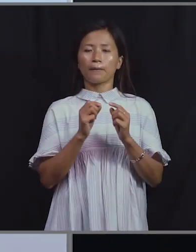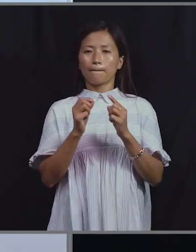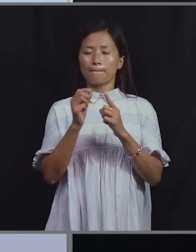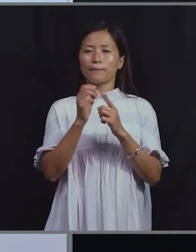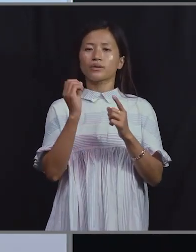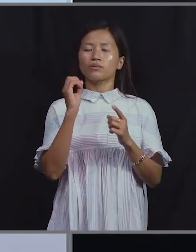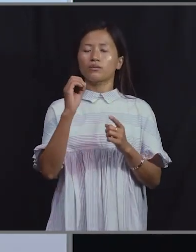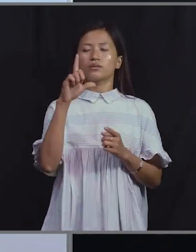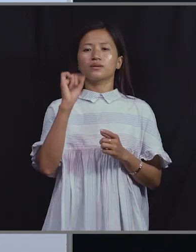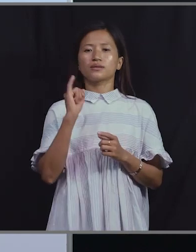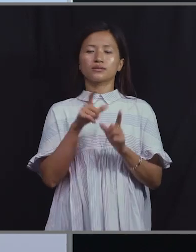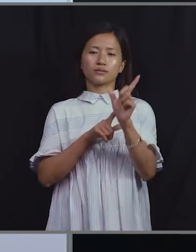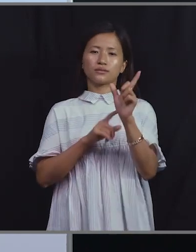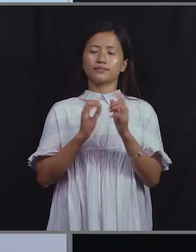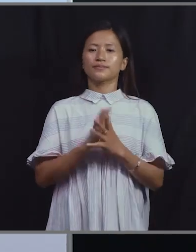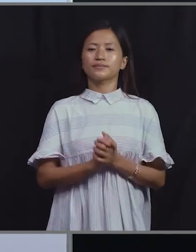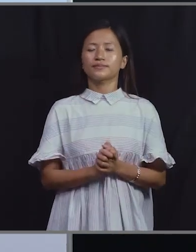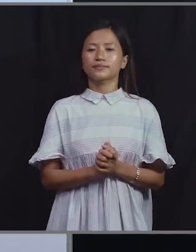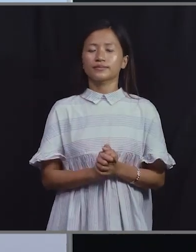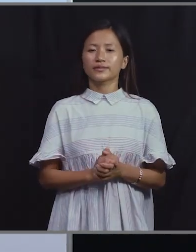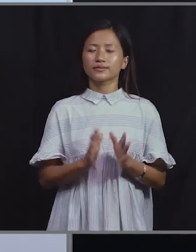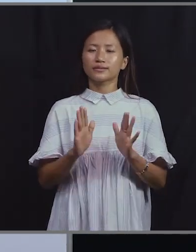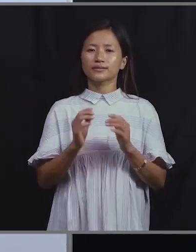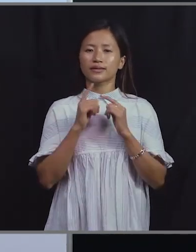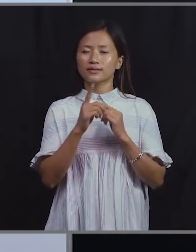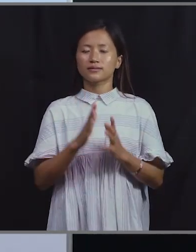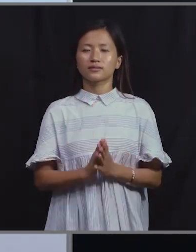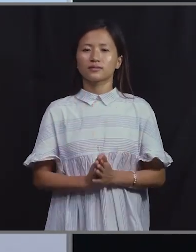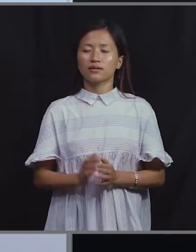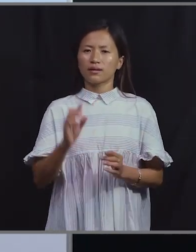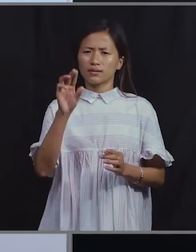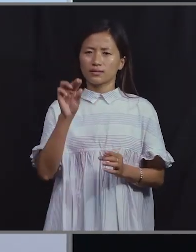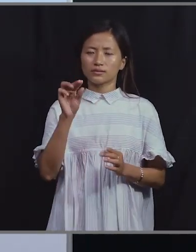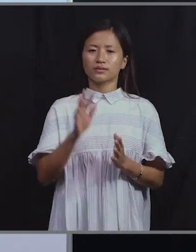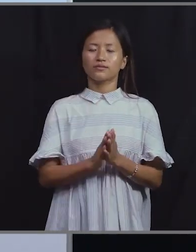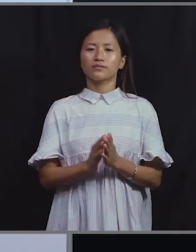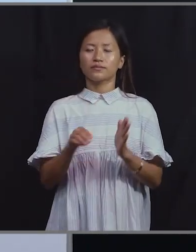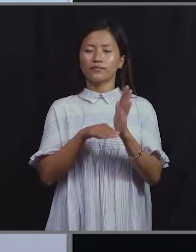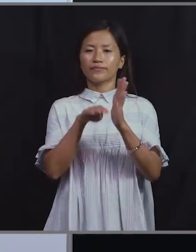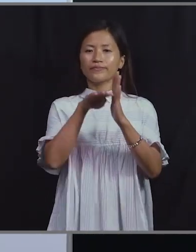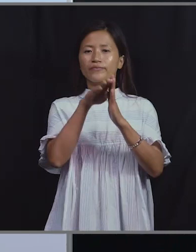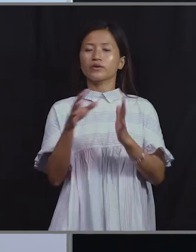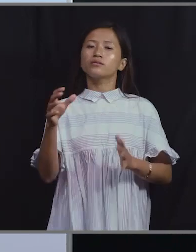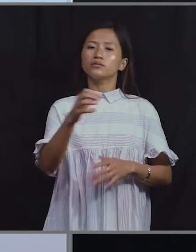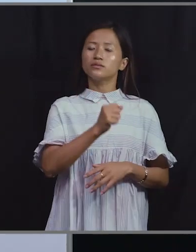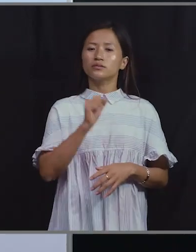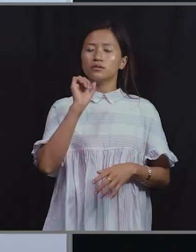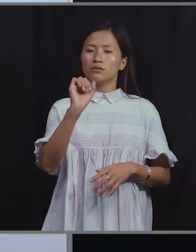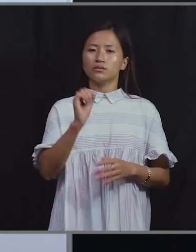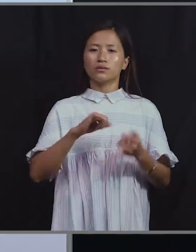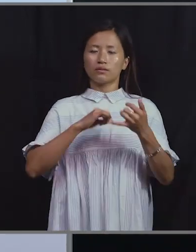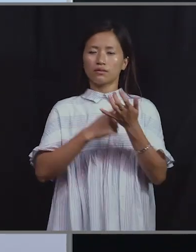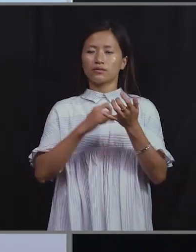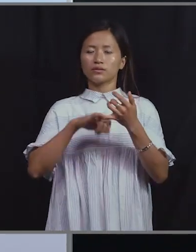Okay, what are these suggestions? The first, it says that the least developed countries should control their own